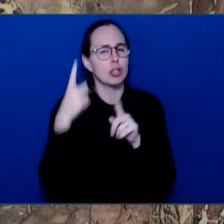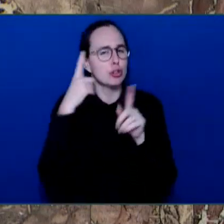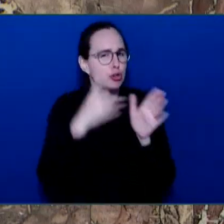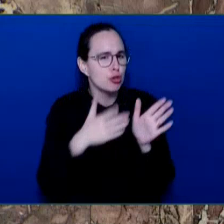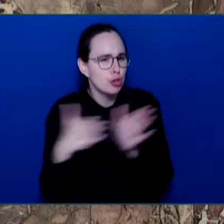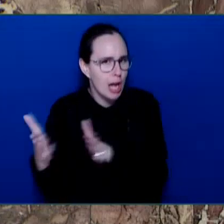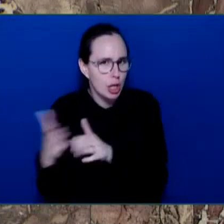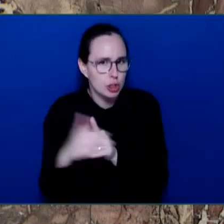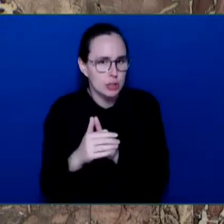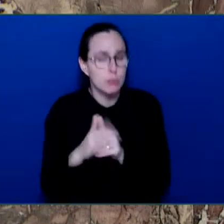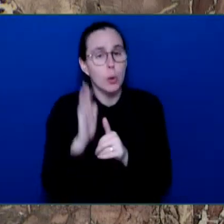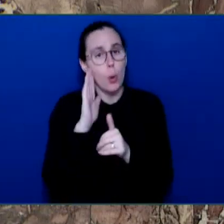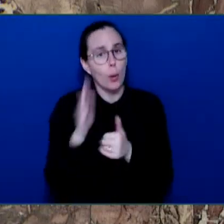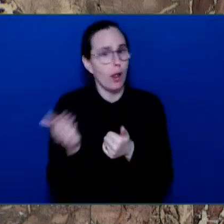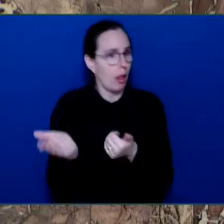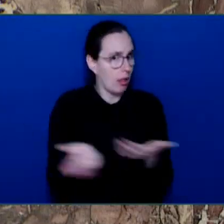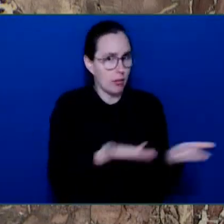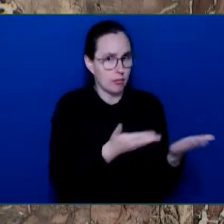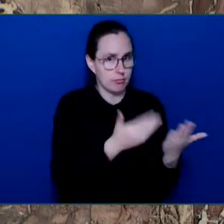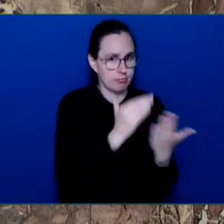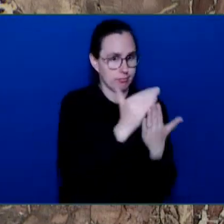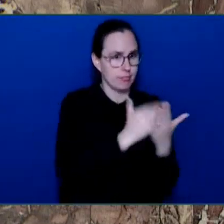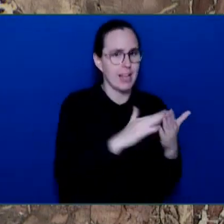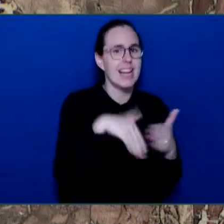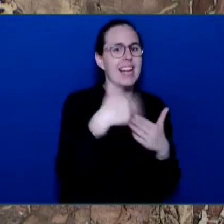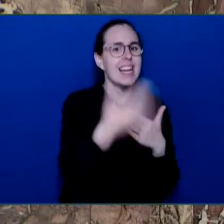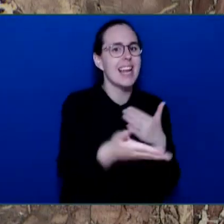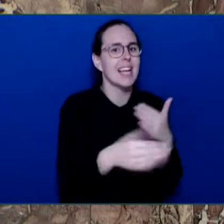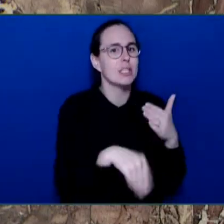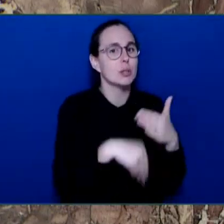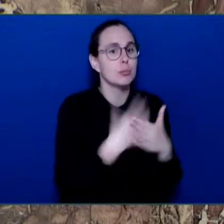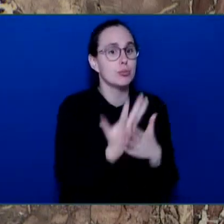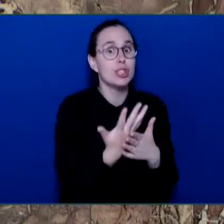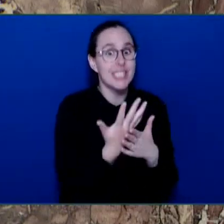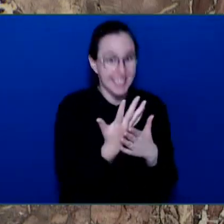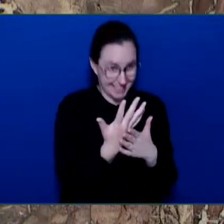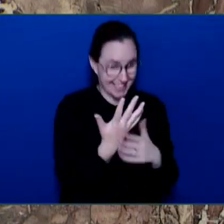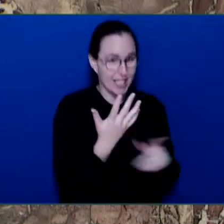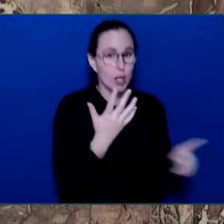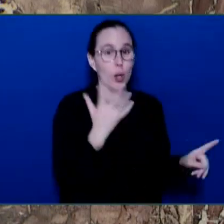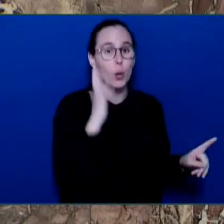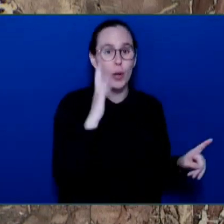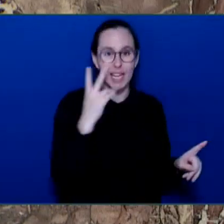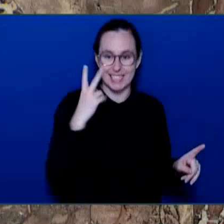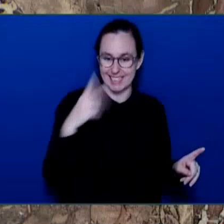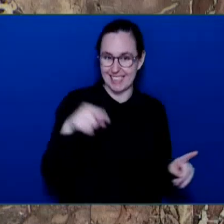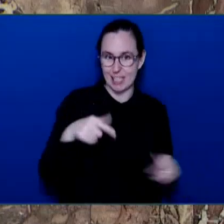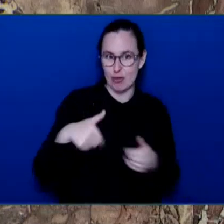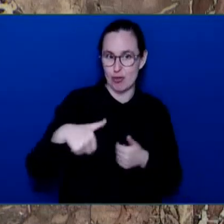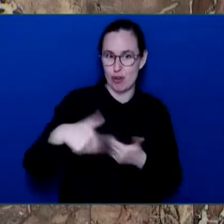the recommendations that remain of the expert review report embedded in that work.